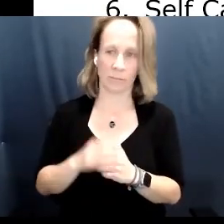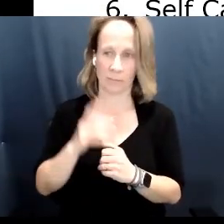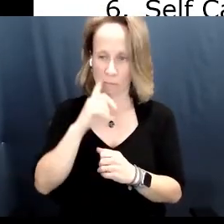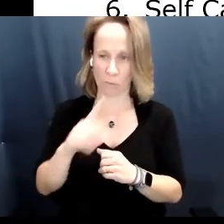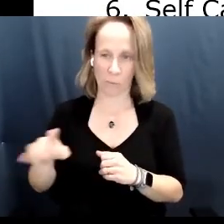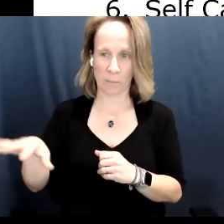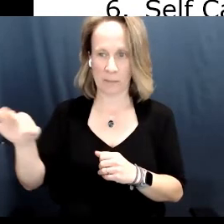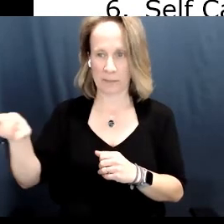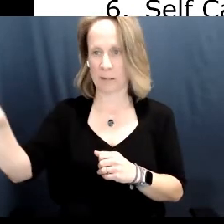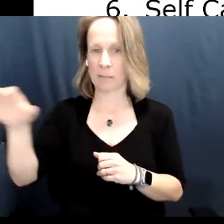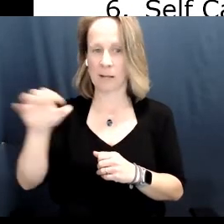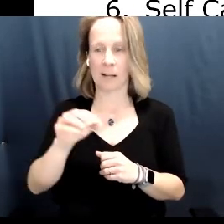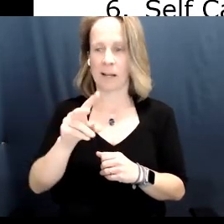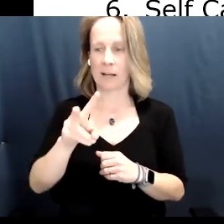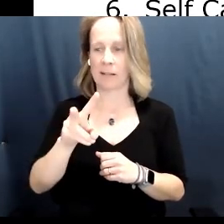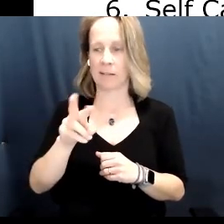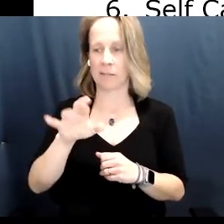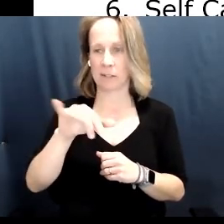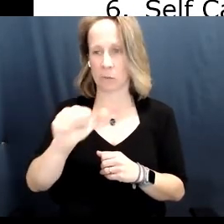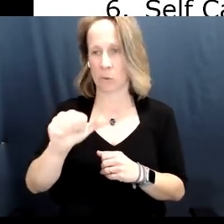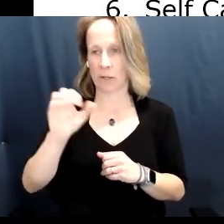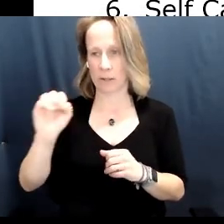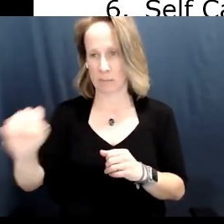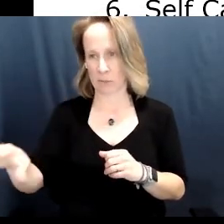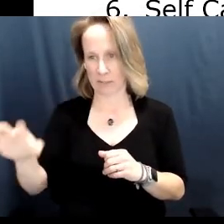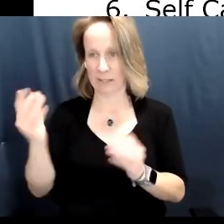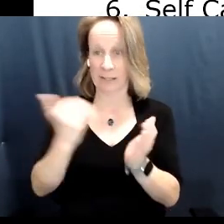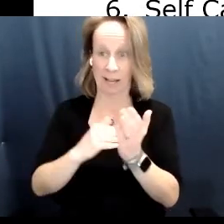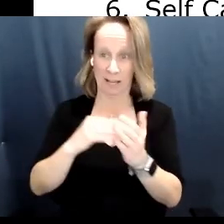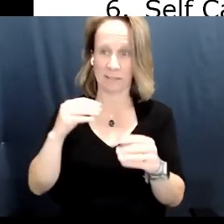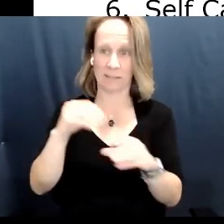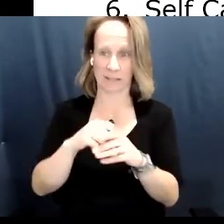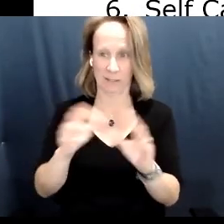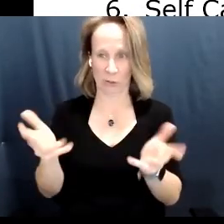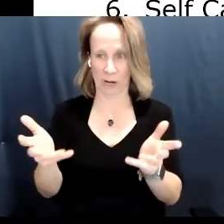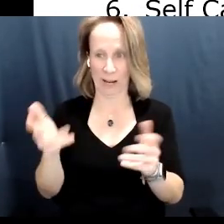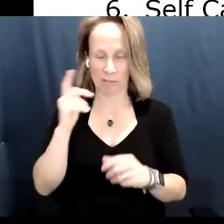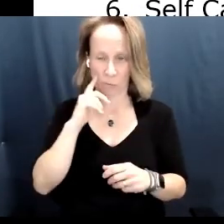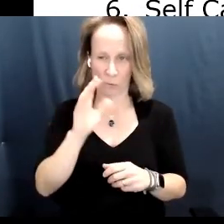And Victoria put it again in the chat for your reference.